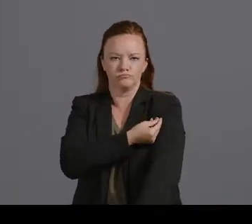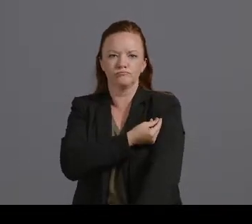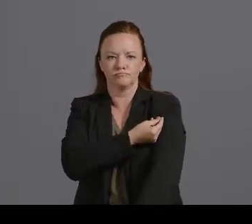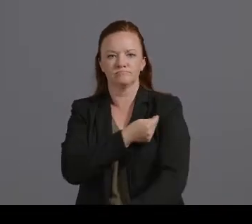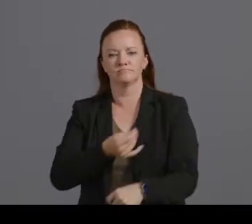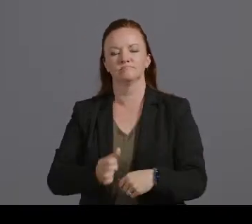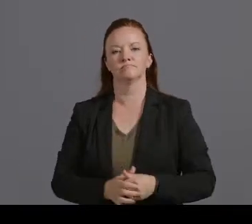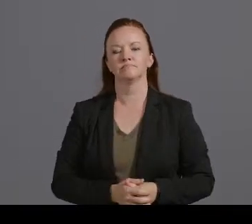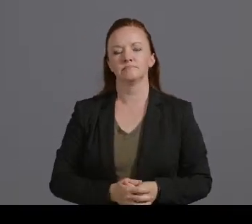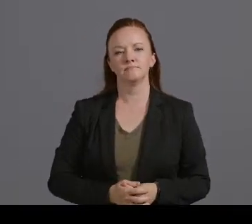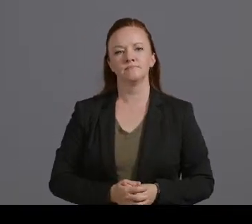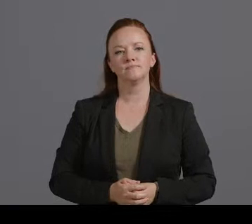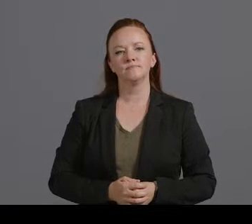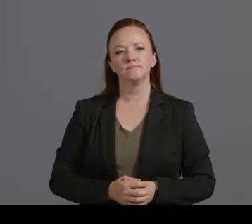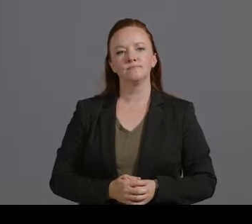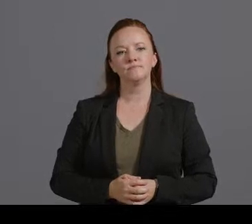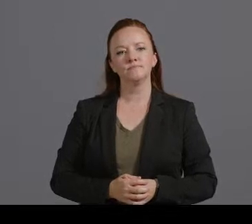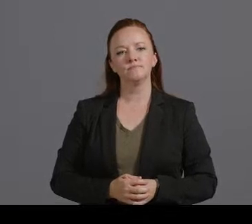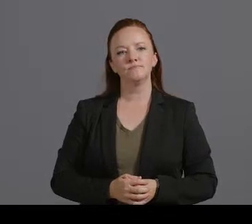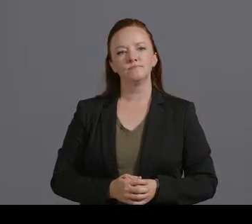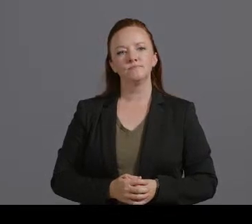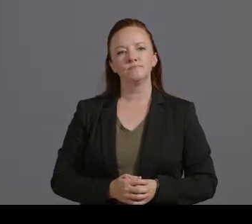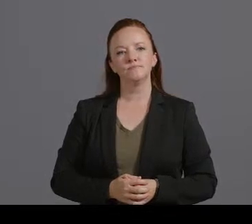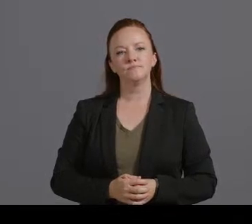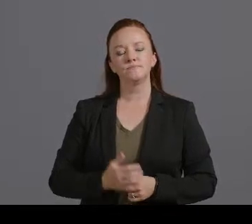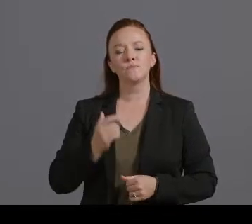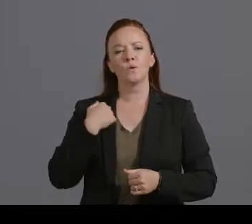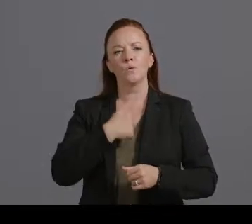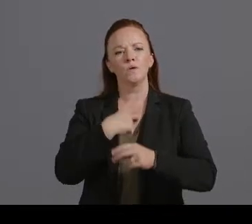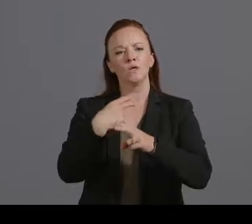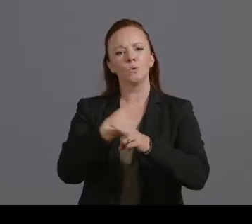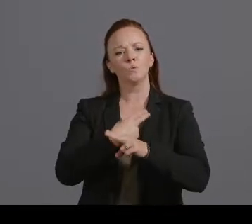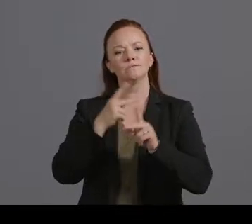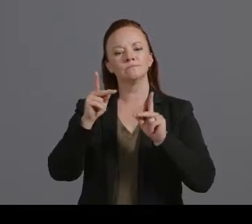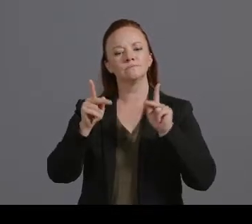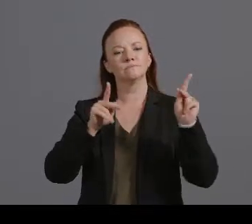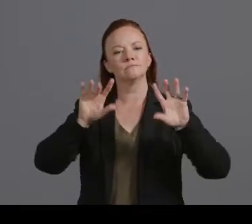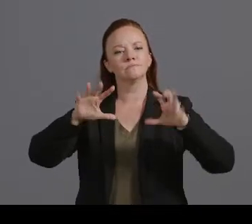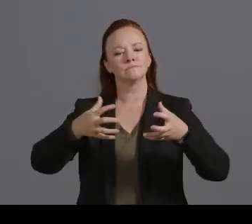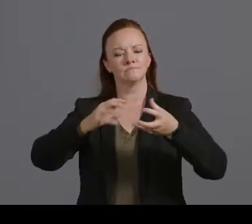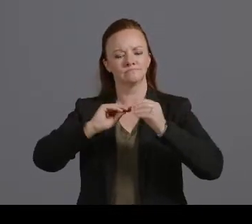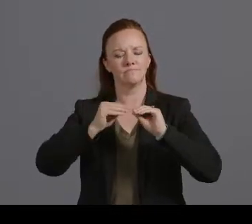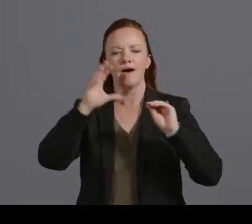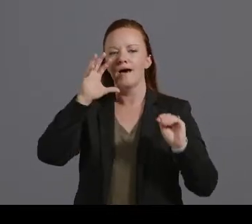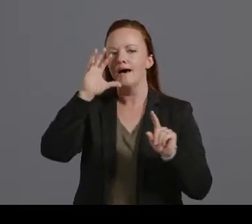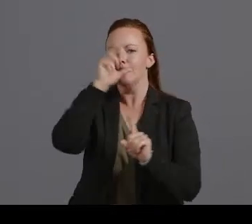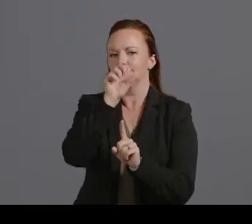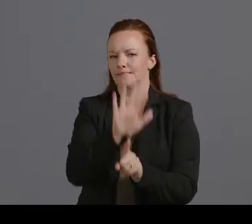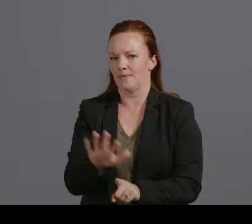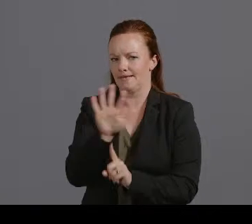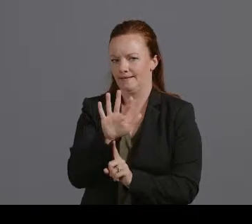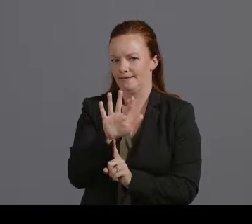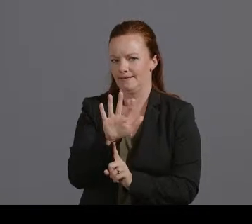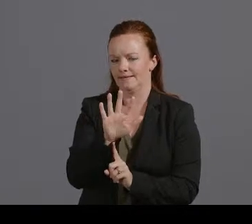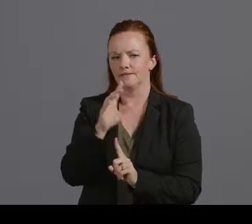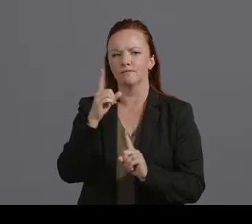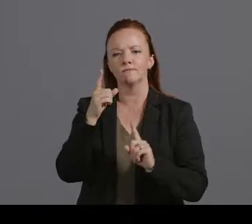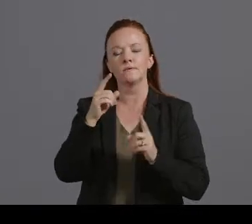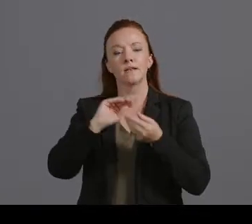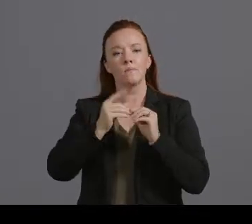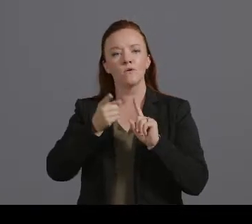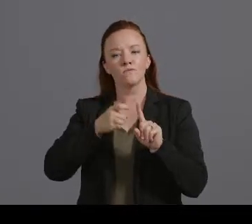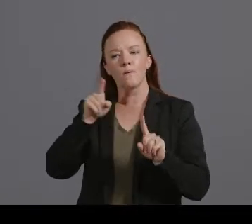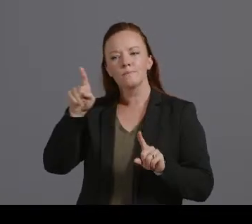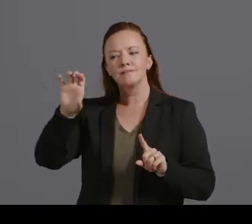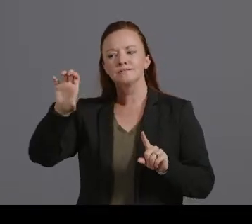doses. We use our population estimates, which use information from the Census Bureau, as